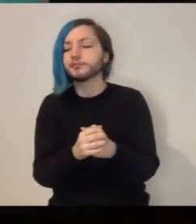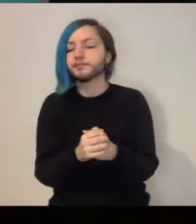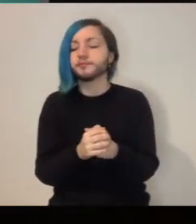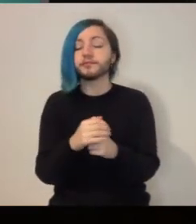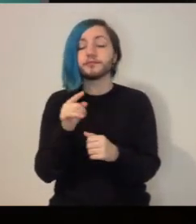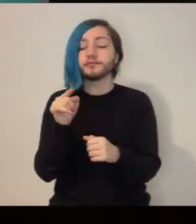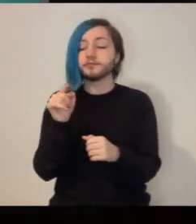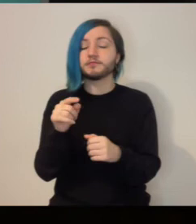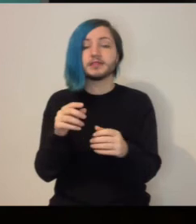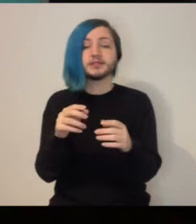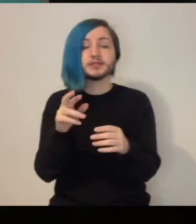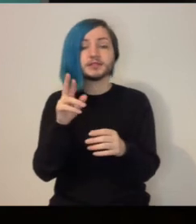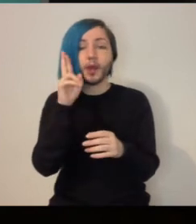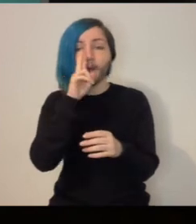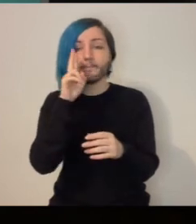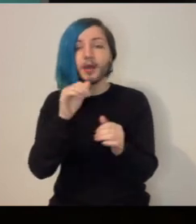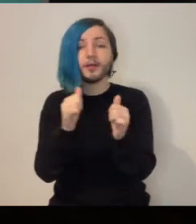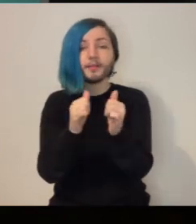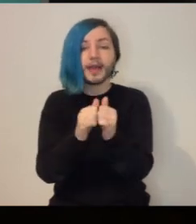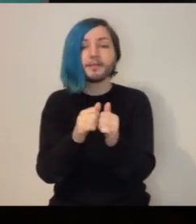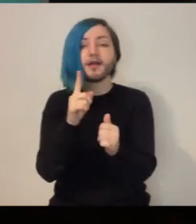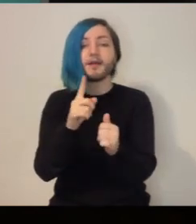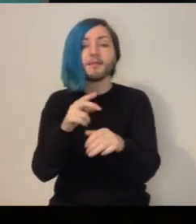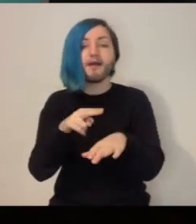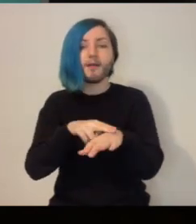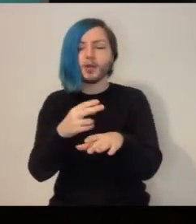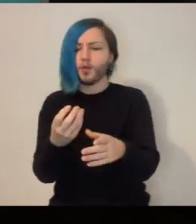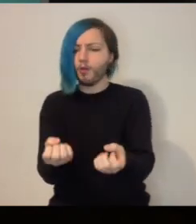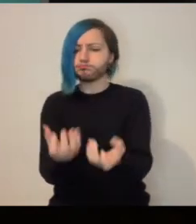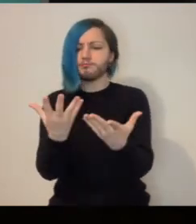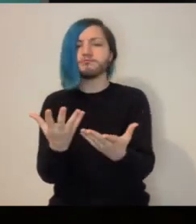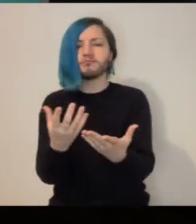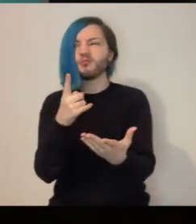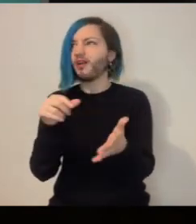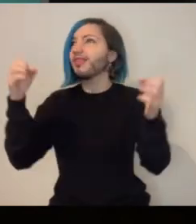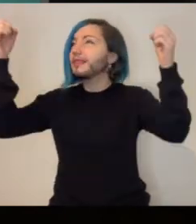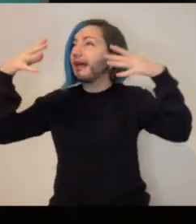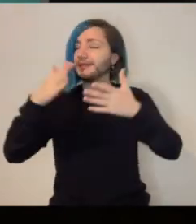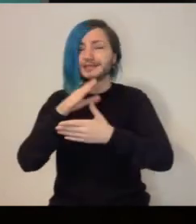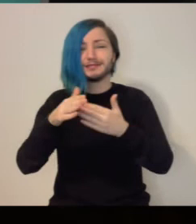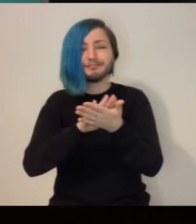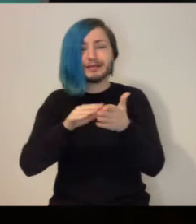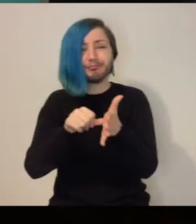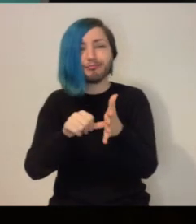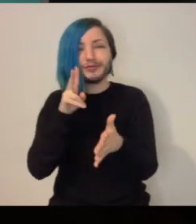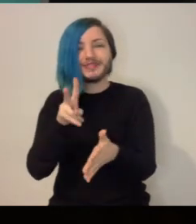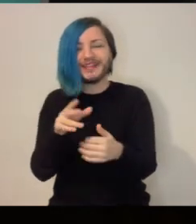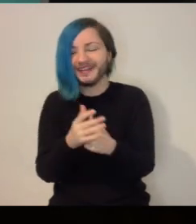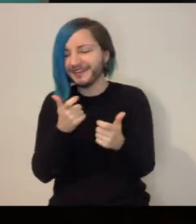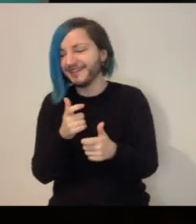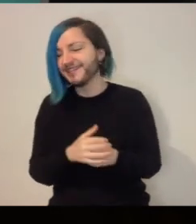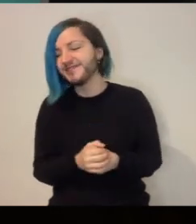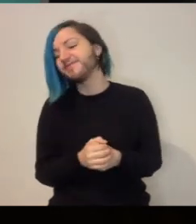This blue really pops on the purple, but actually it's very hard to see in these lines as well. So you're just mapping it